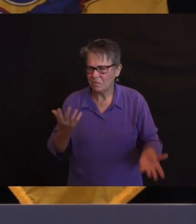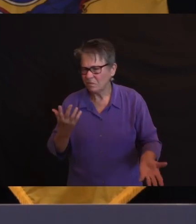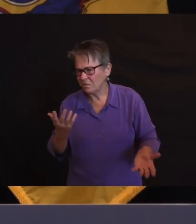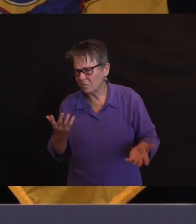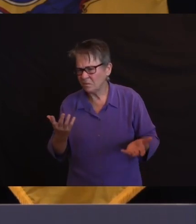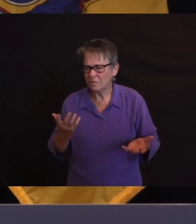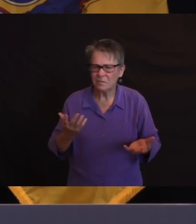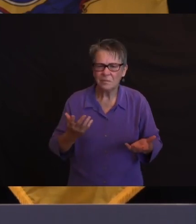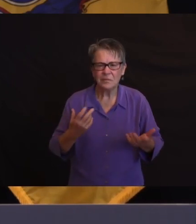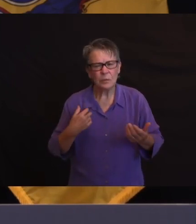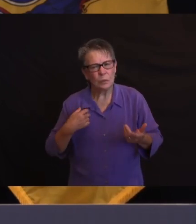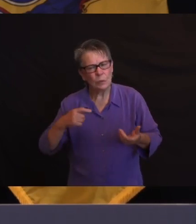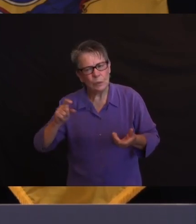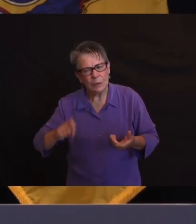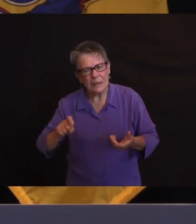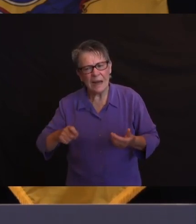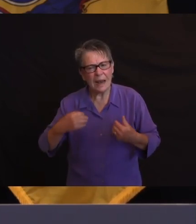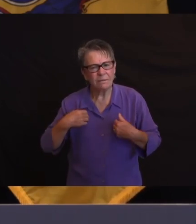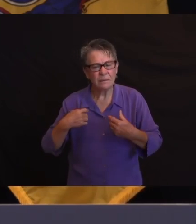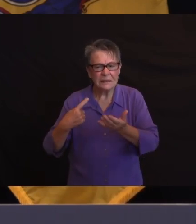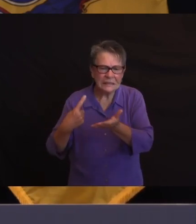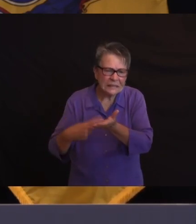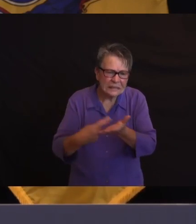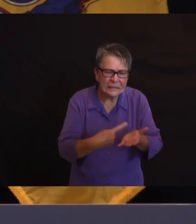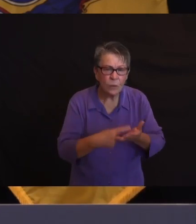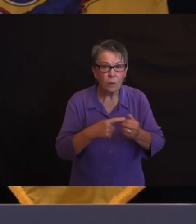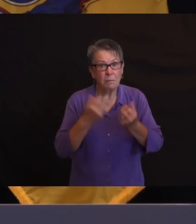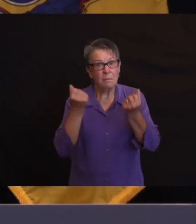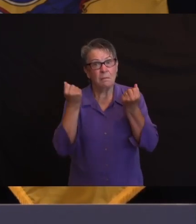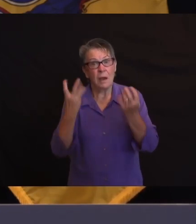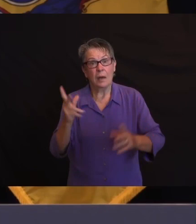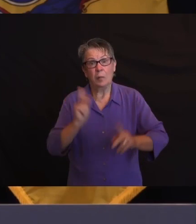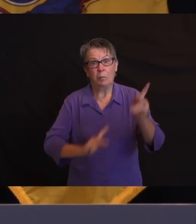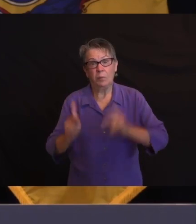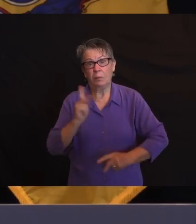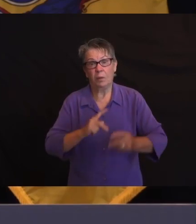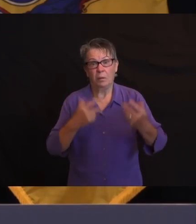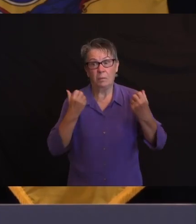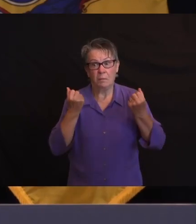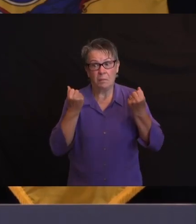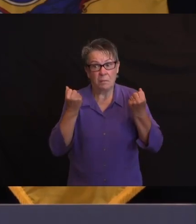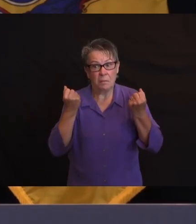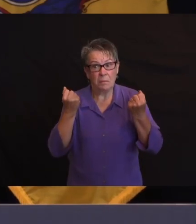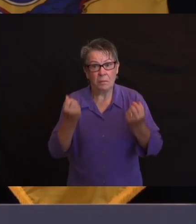collaborative, negotiated budget as this was, that goes with the territory. Thank you.